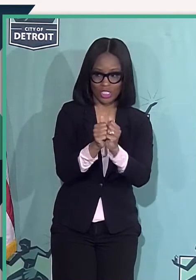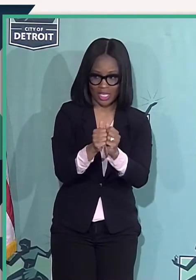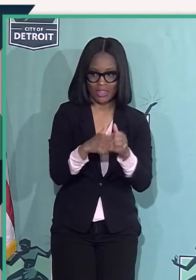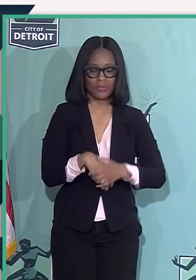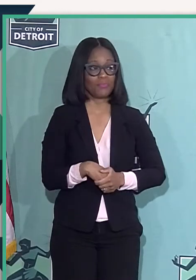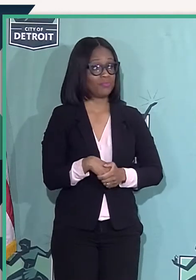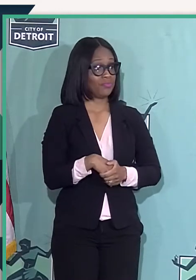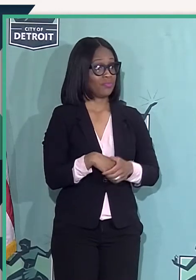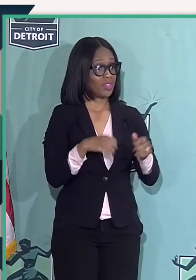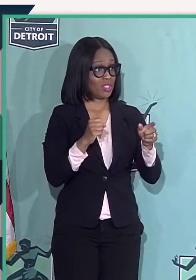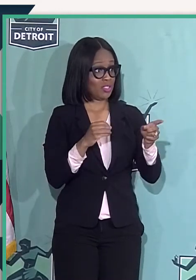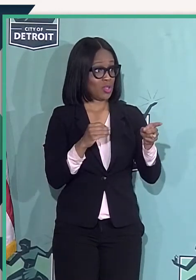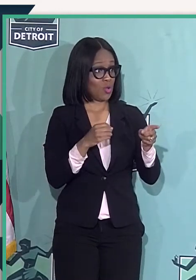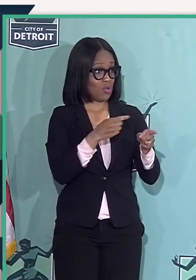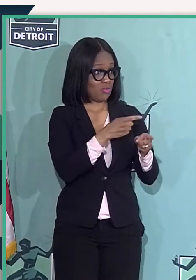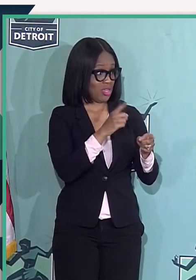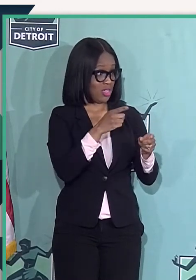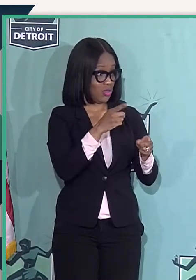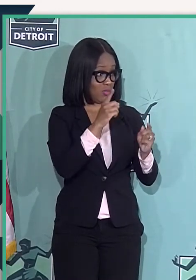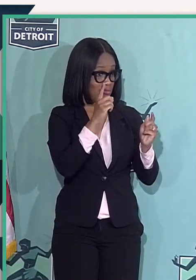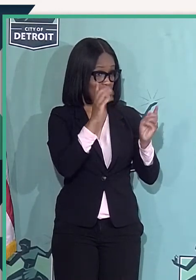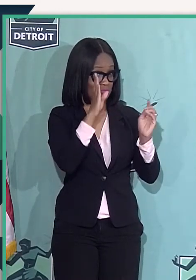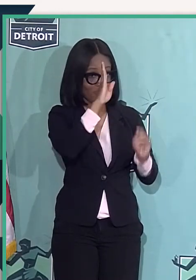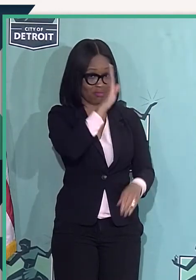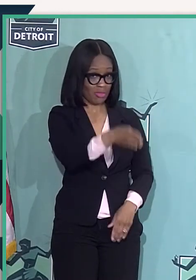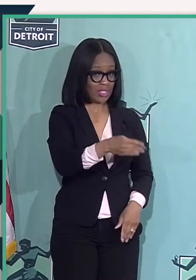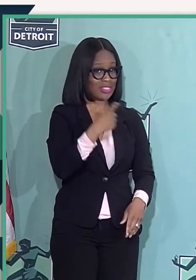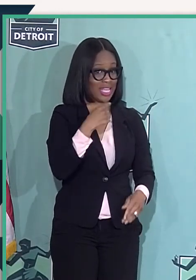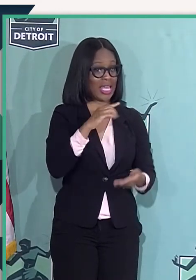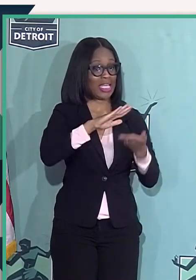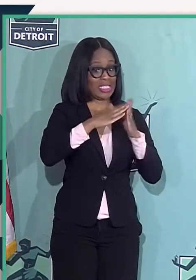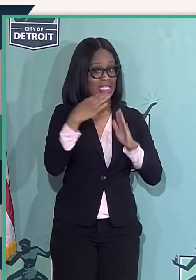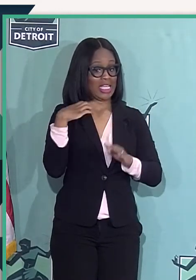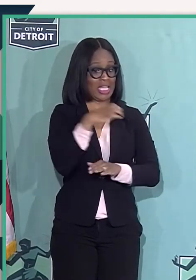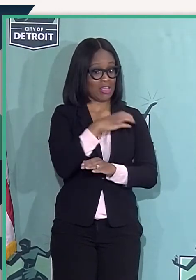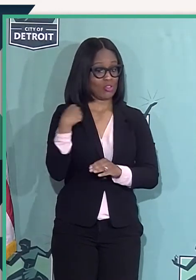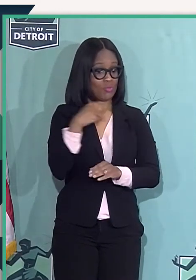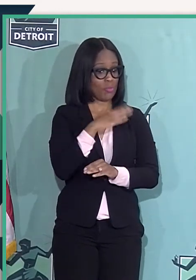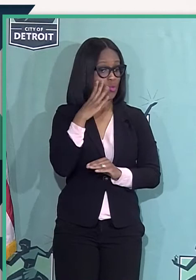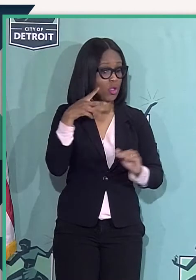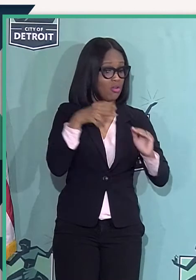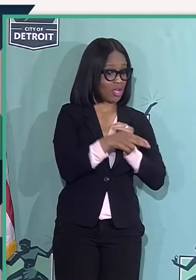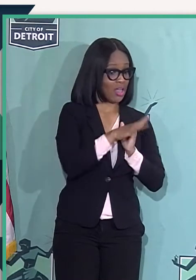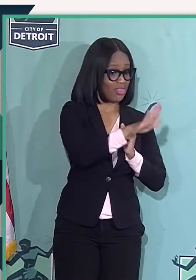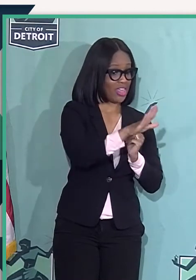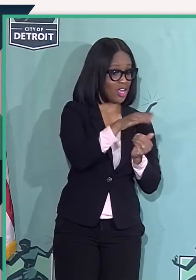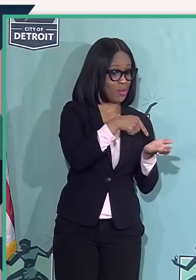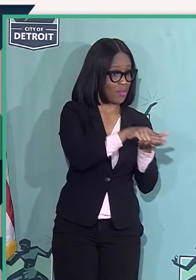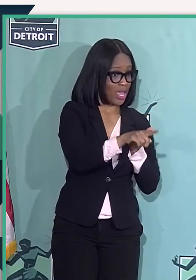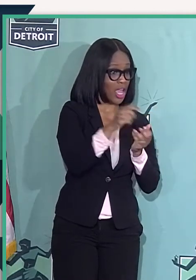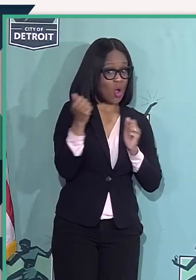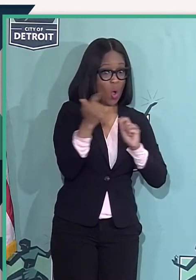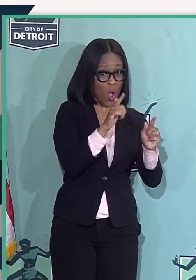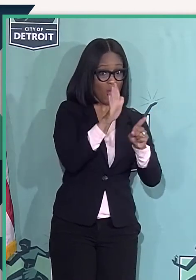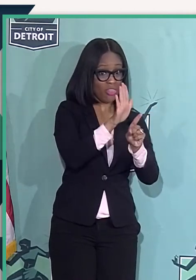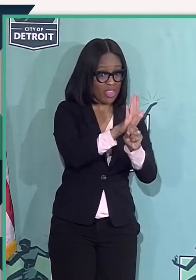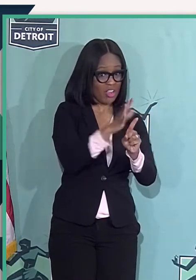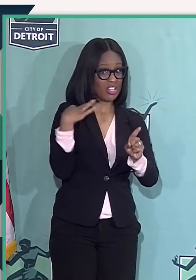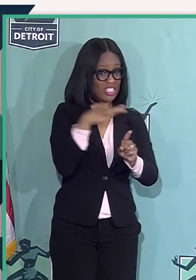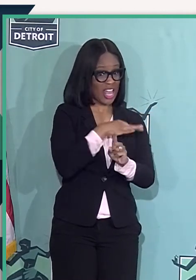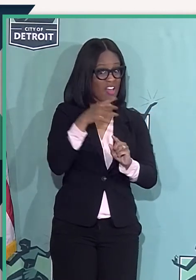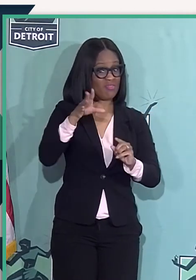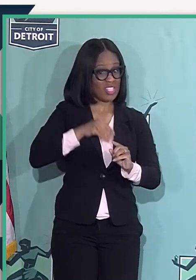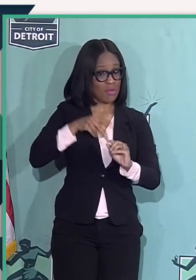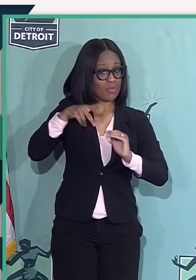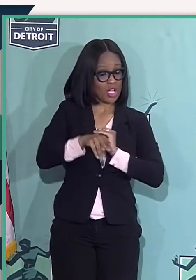say plainly that city council members are going to have a cut in salary and that all of their staff members will take a cut too, or is that up